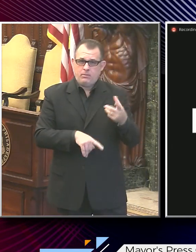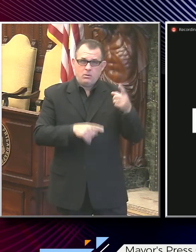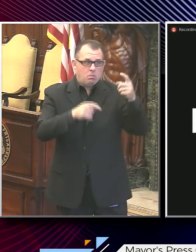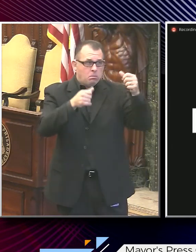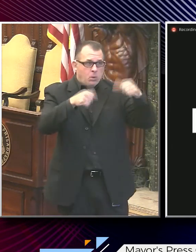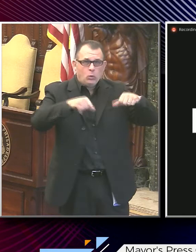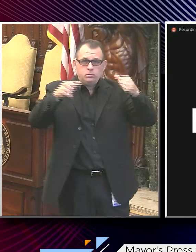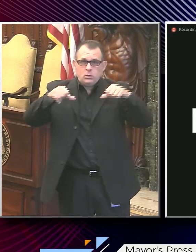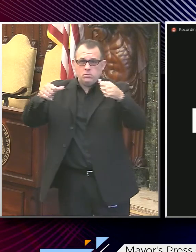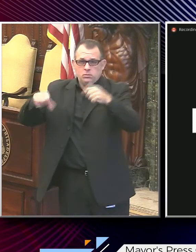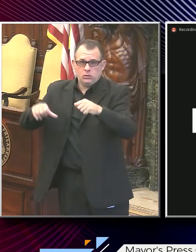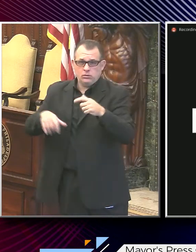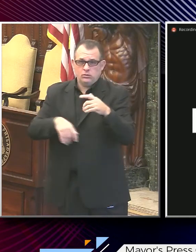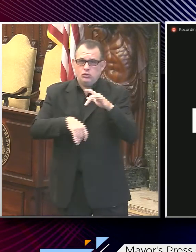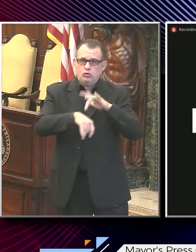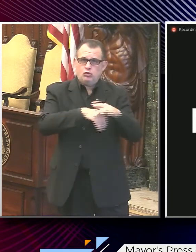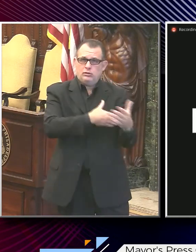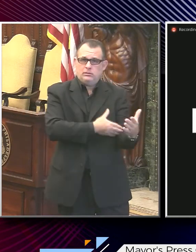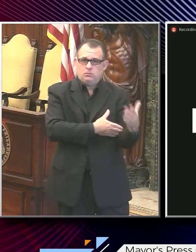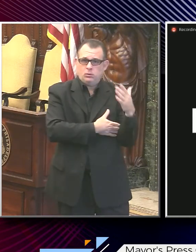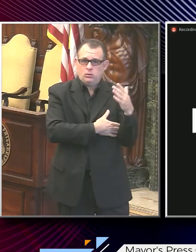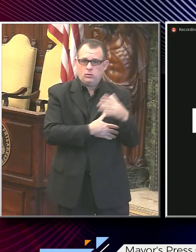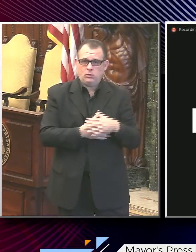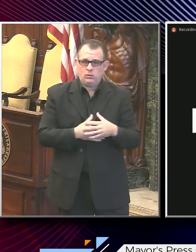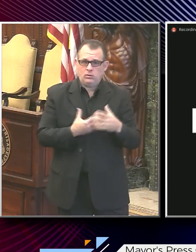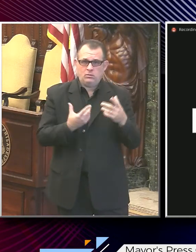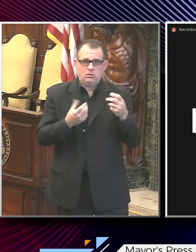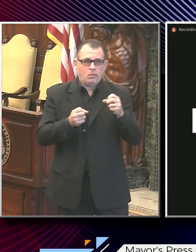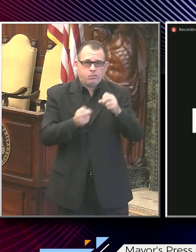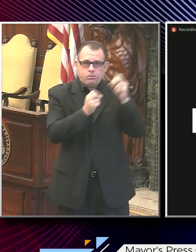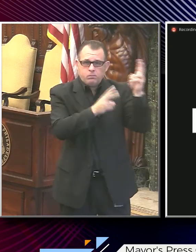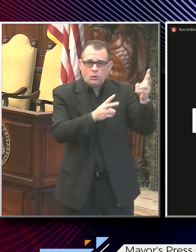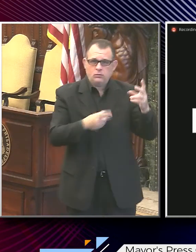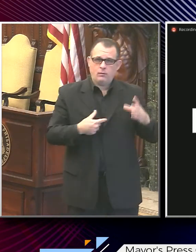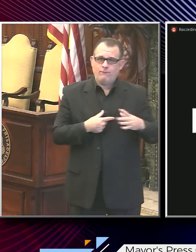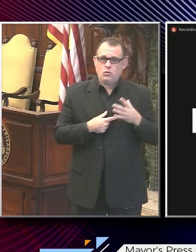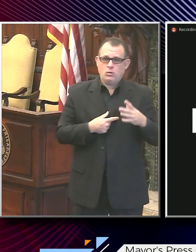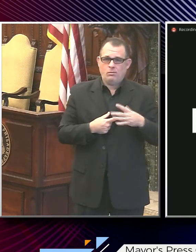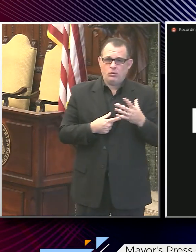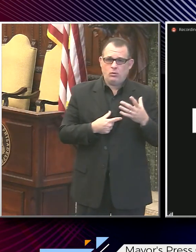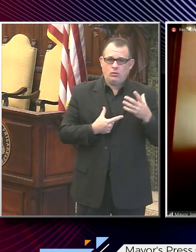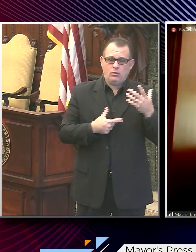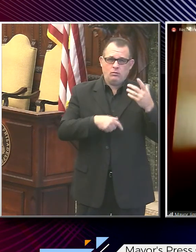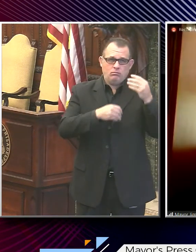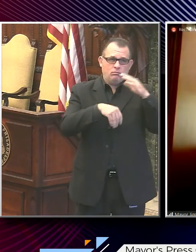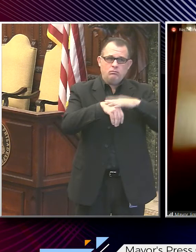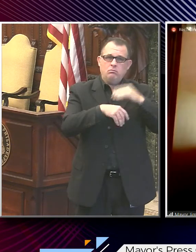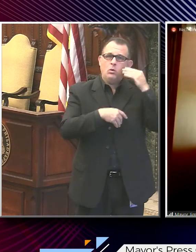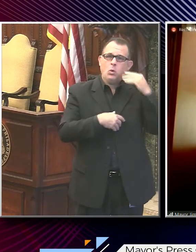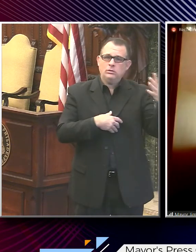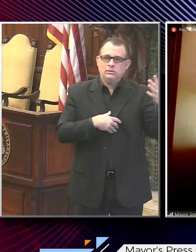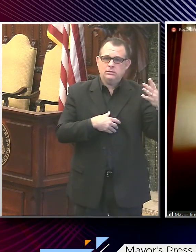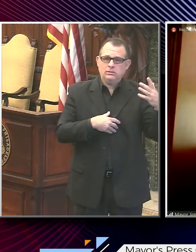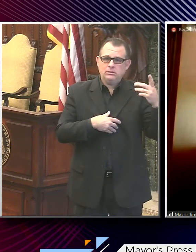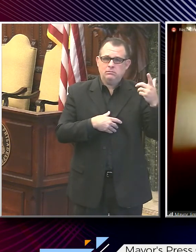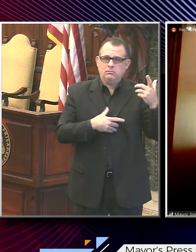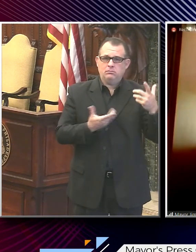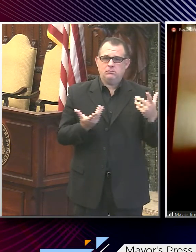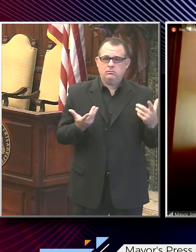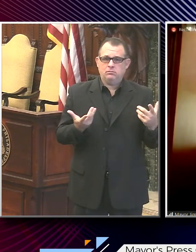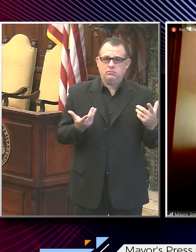notice early in the morning, or do you think that you'll give them some sort of more formal notice? There's been formal notice given twice,